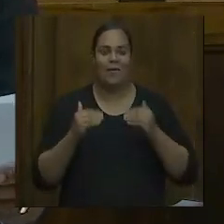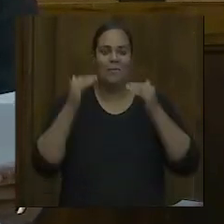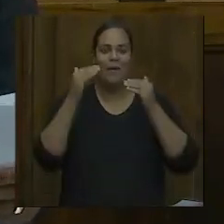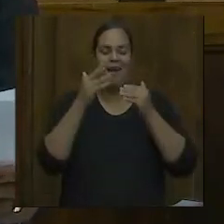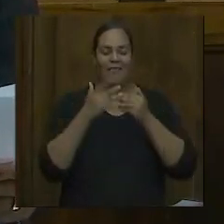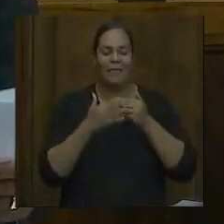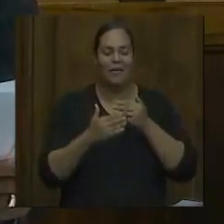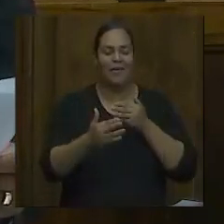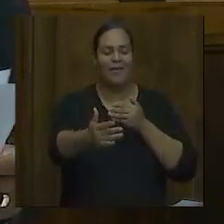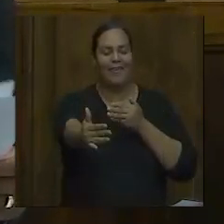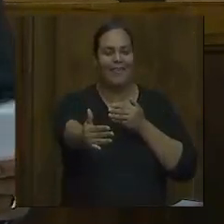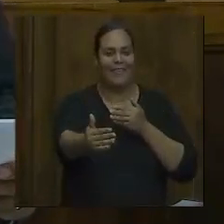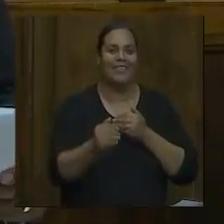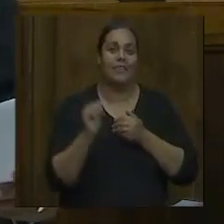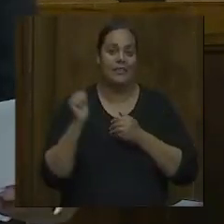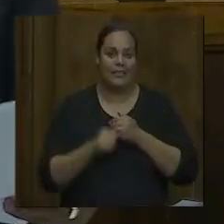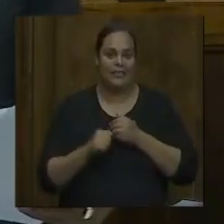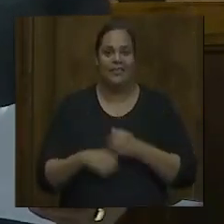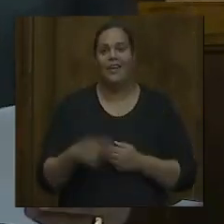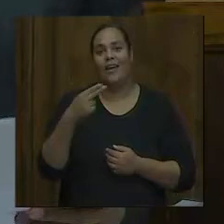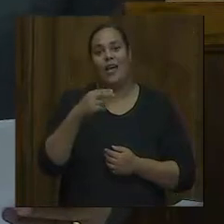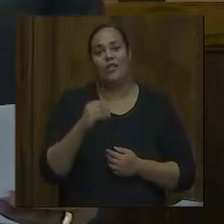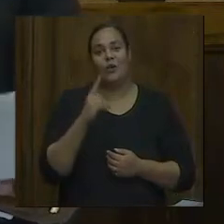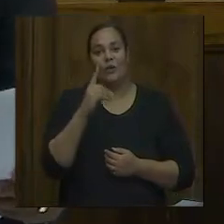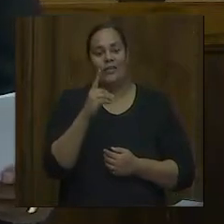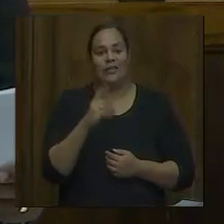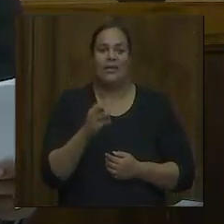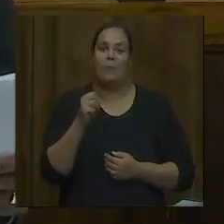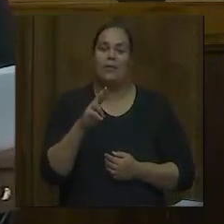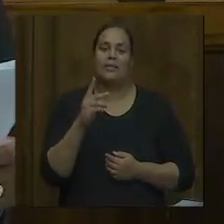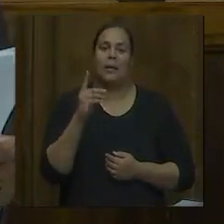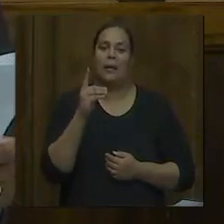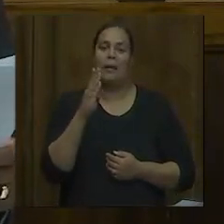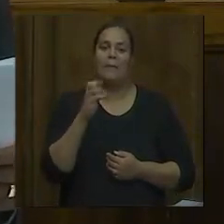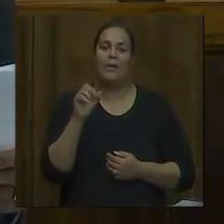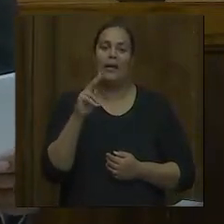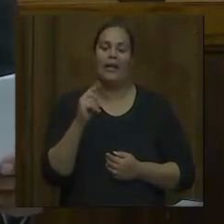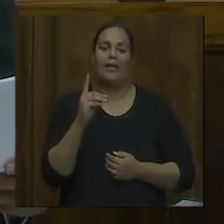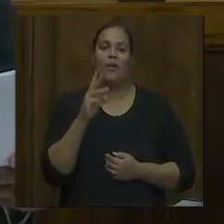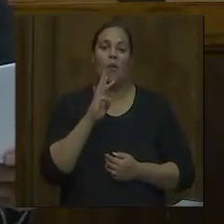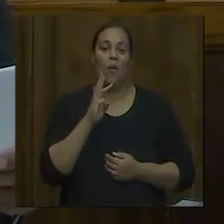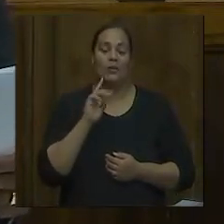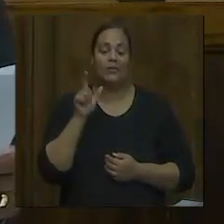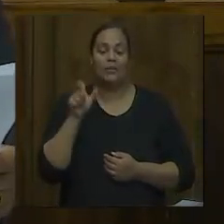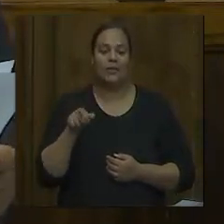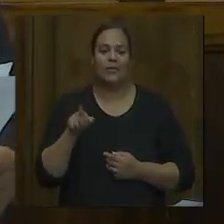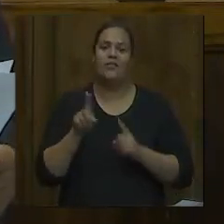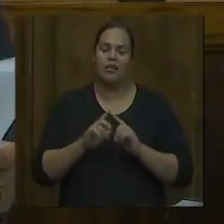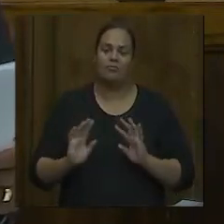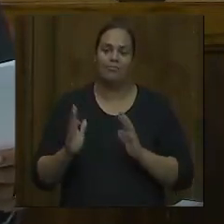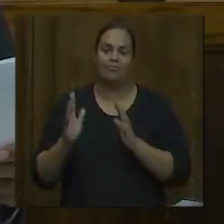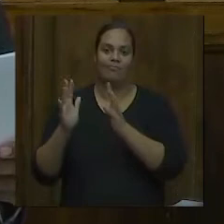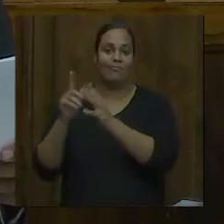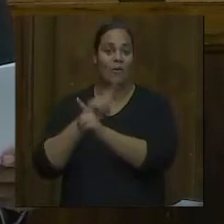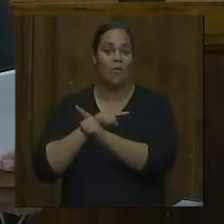beyond. The HOD, Mr. Brent Waters, is also to be commended as